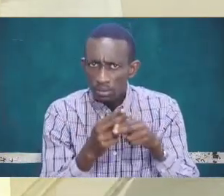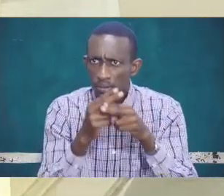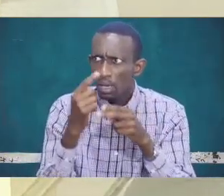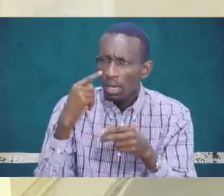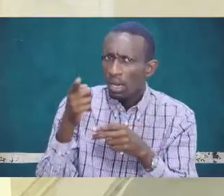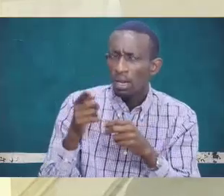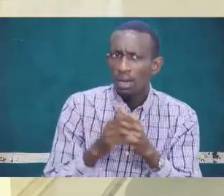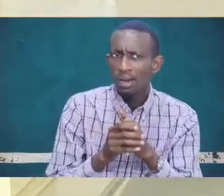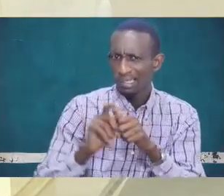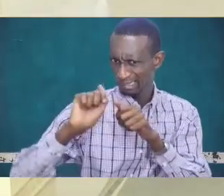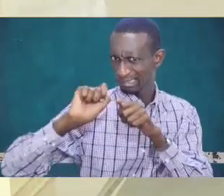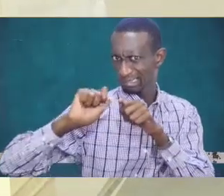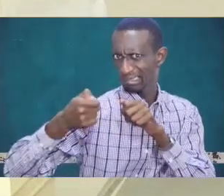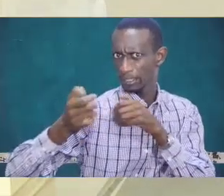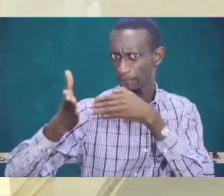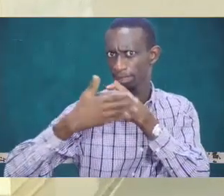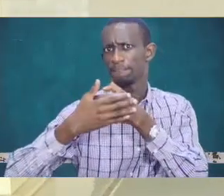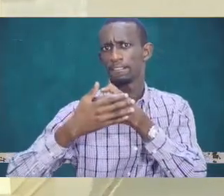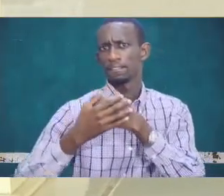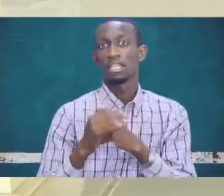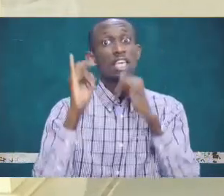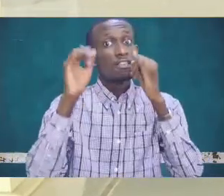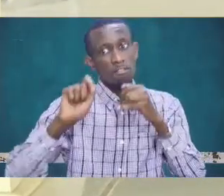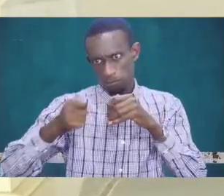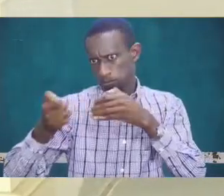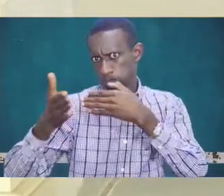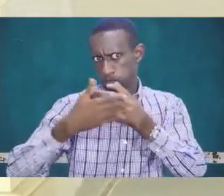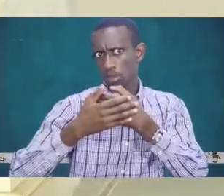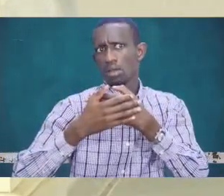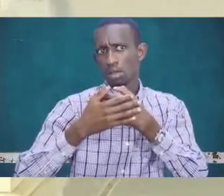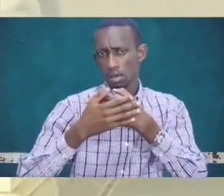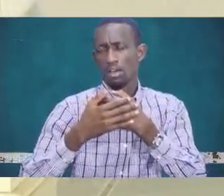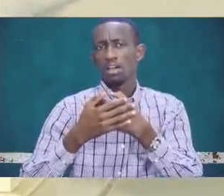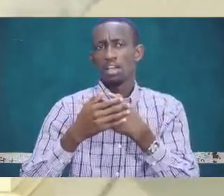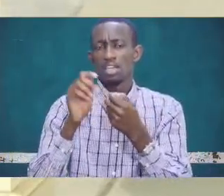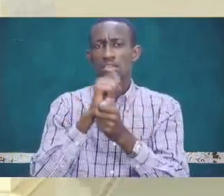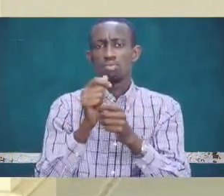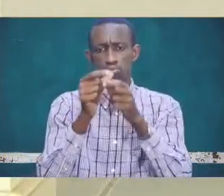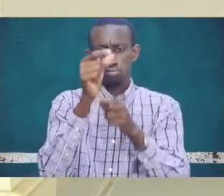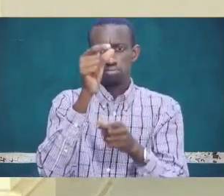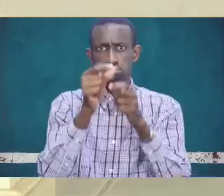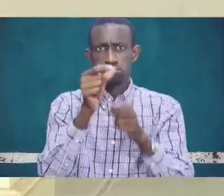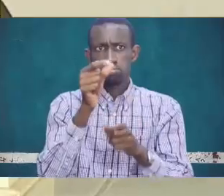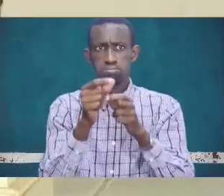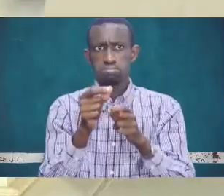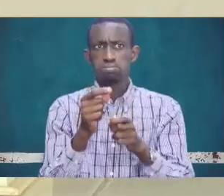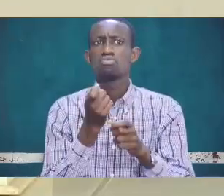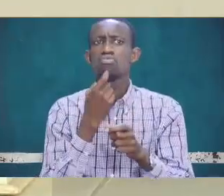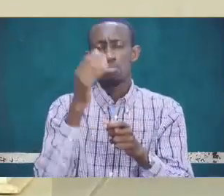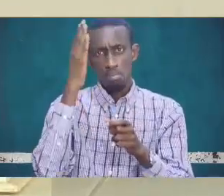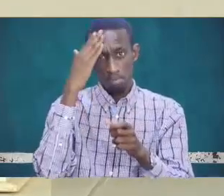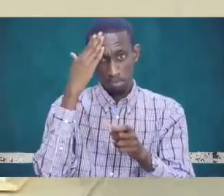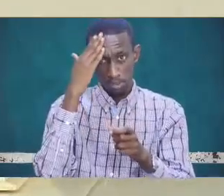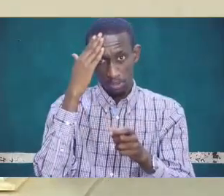this tap is closed. And when it is closed, it is horizontal. So you have to make sure the tap is closed so